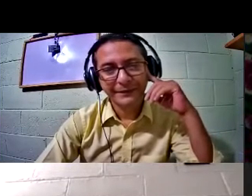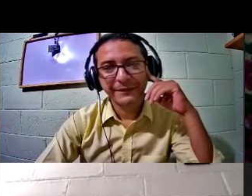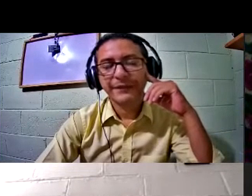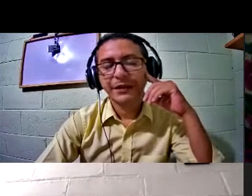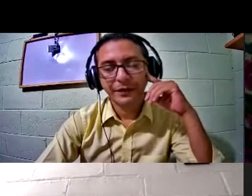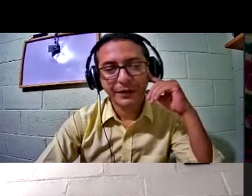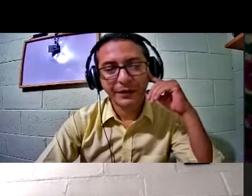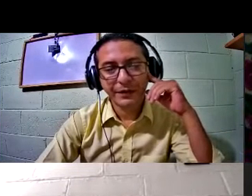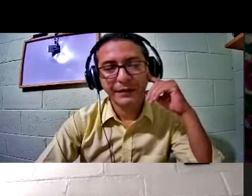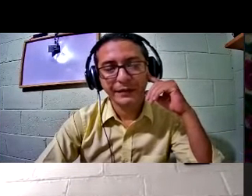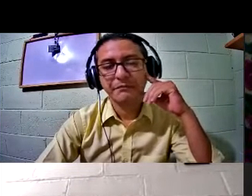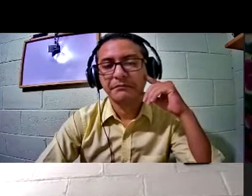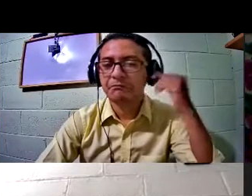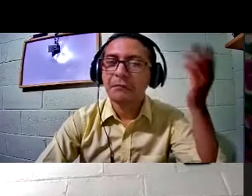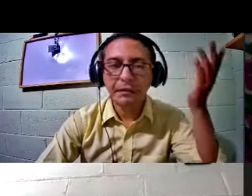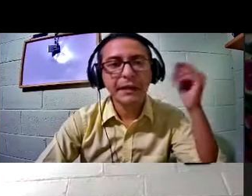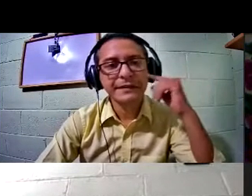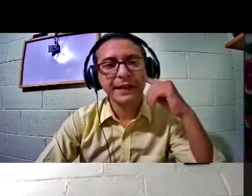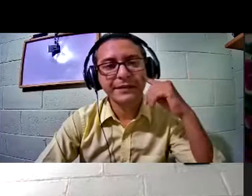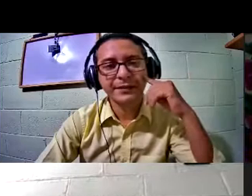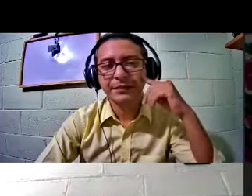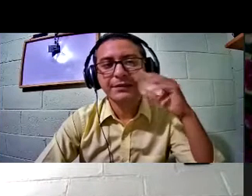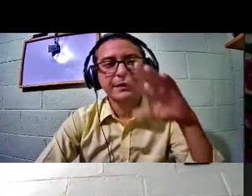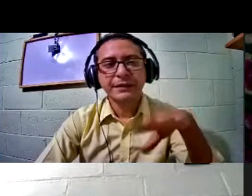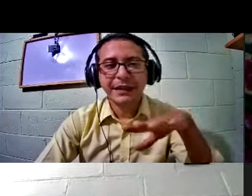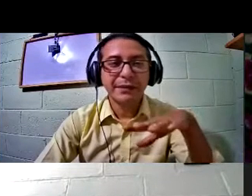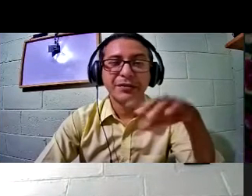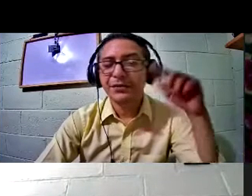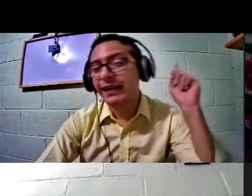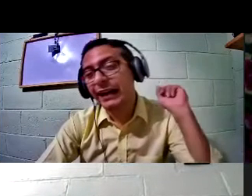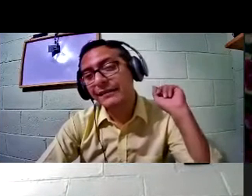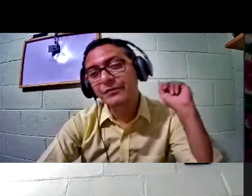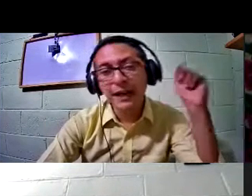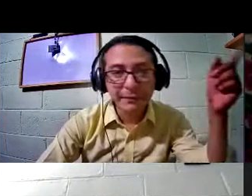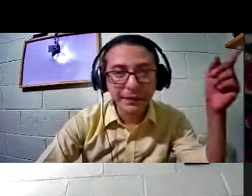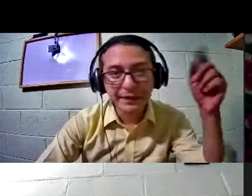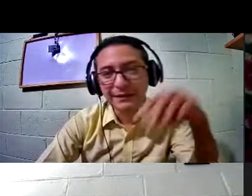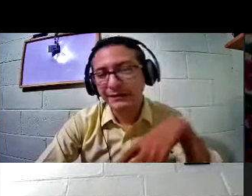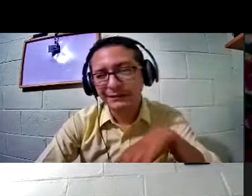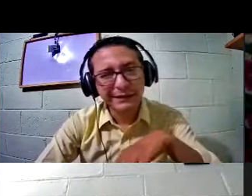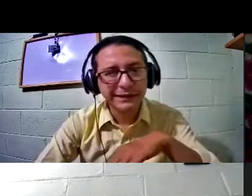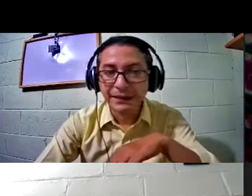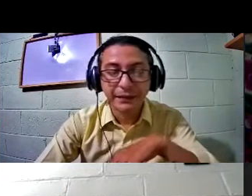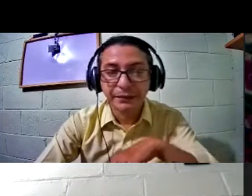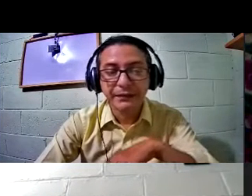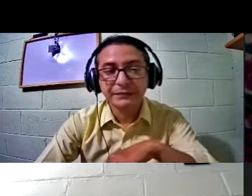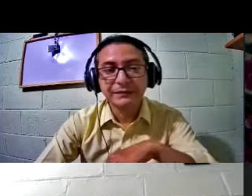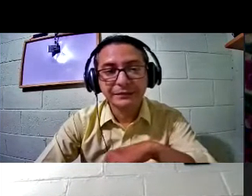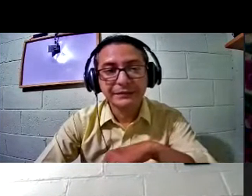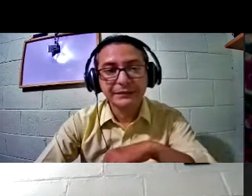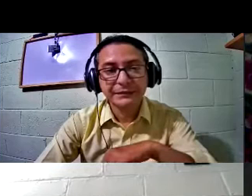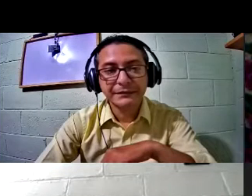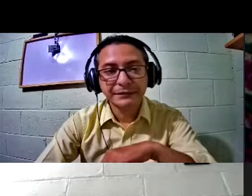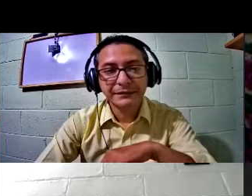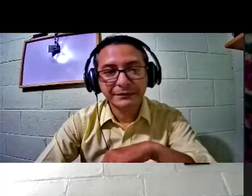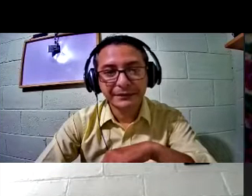Frequently. Okay. Oh, that's nice. So, yeah, because that driving is terrible.